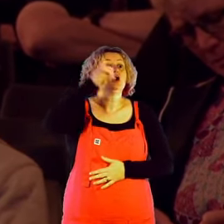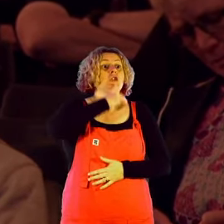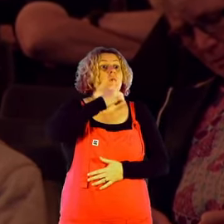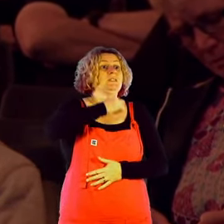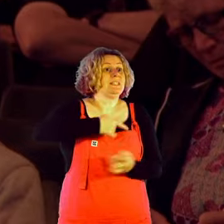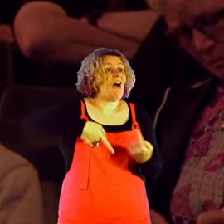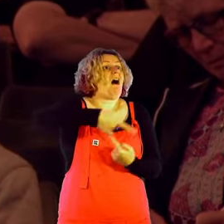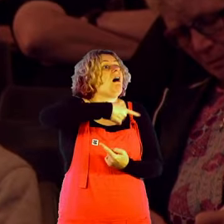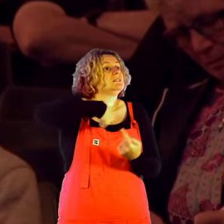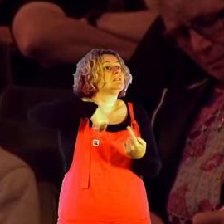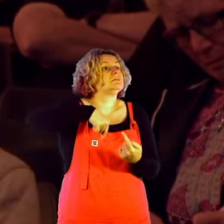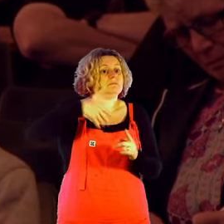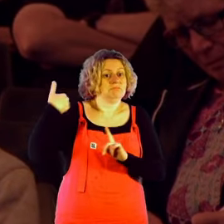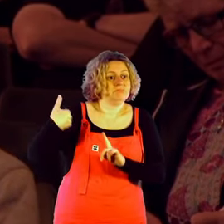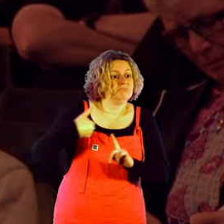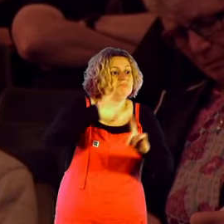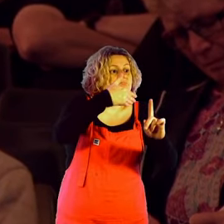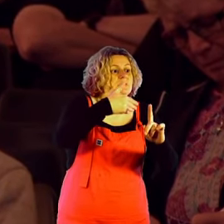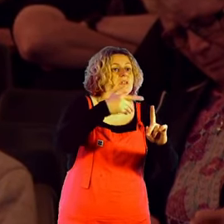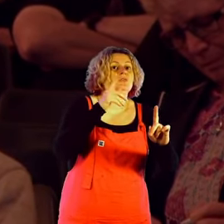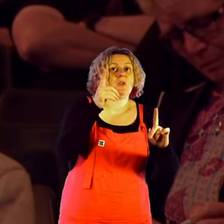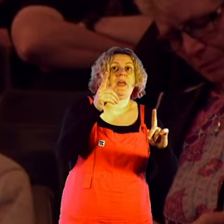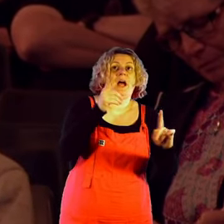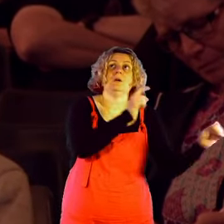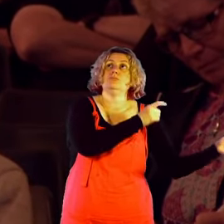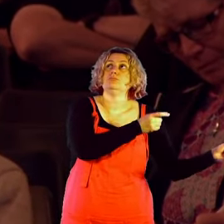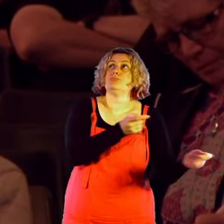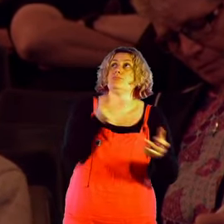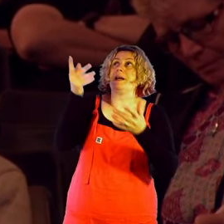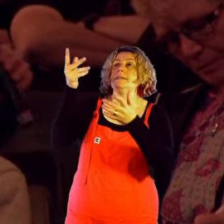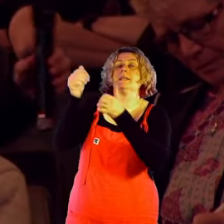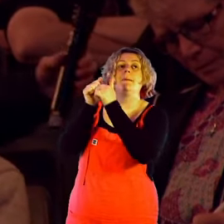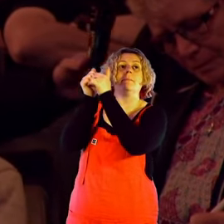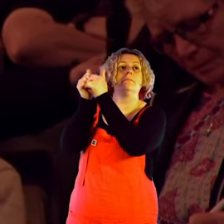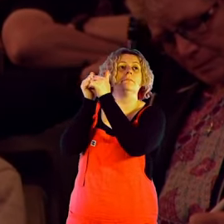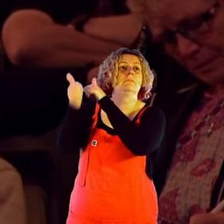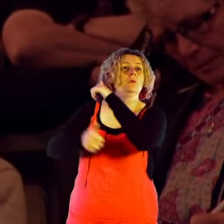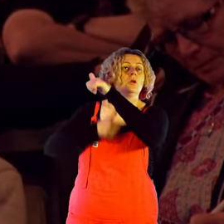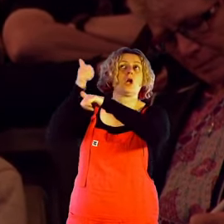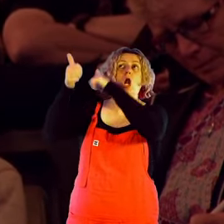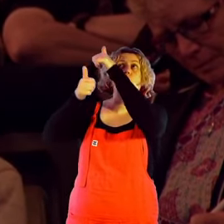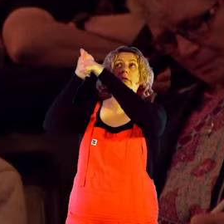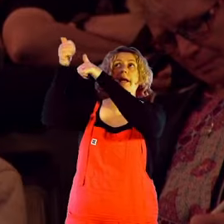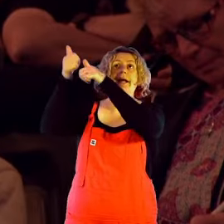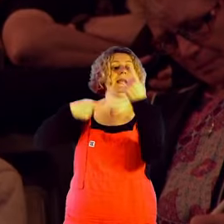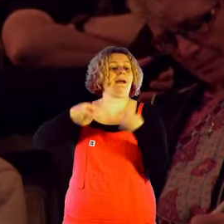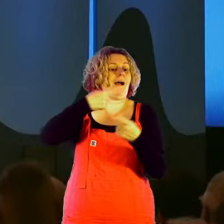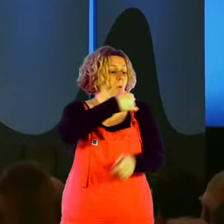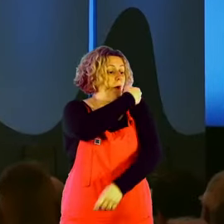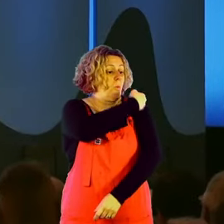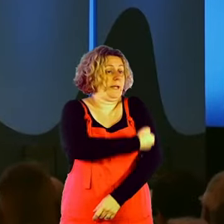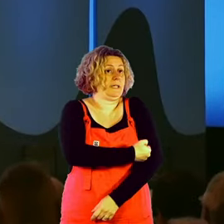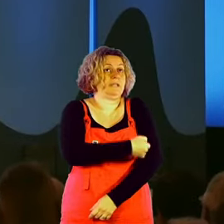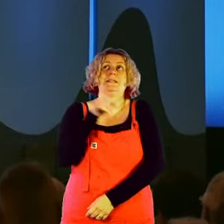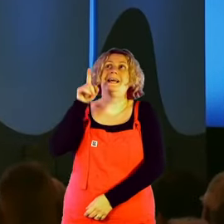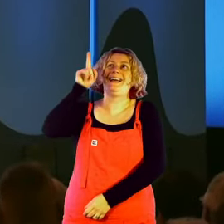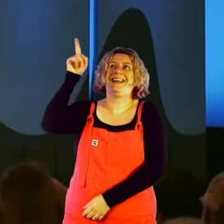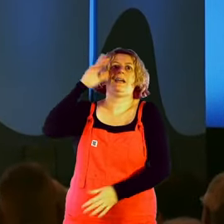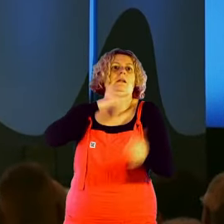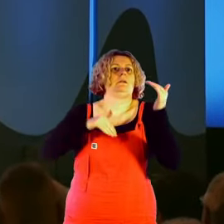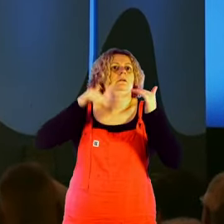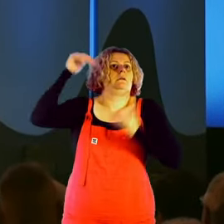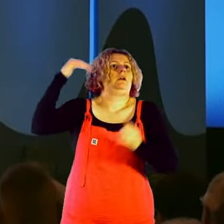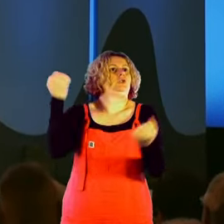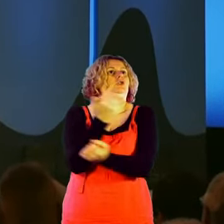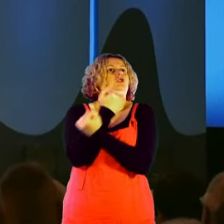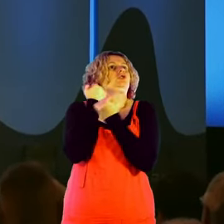because it's a treasure in a jar of clay. Absolutely. In our weakness, he is made strong. We'll come on to talk about the